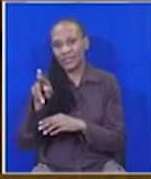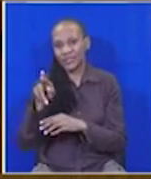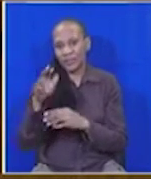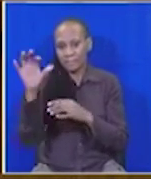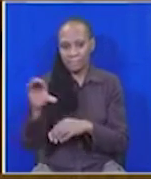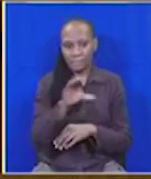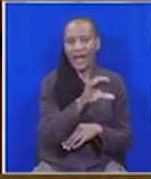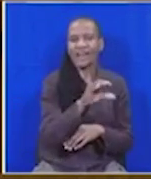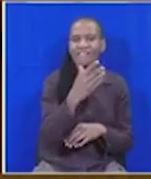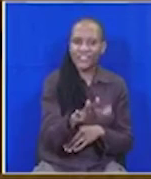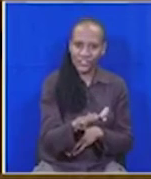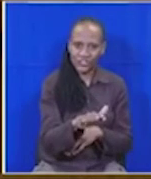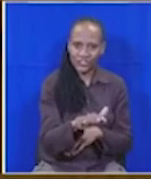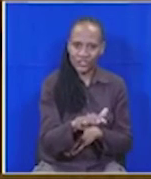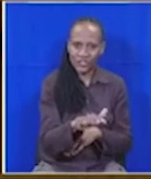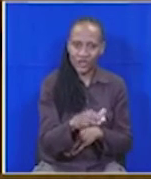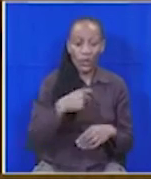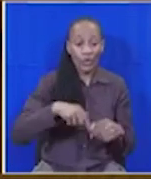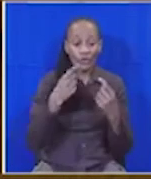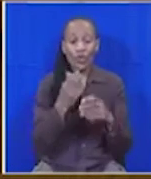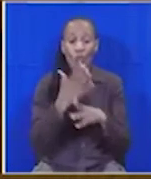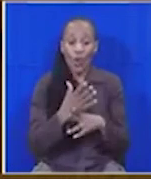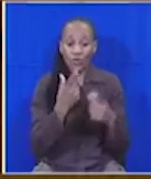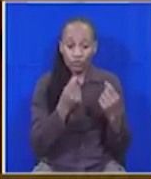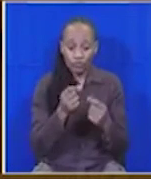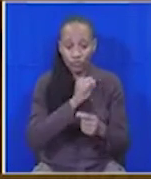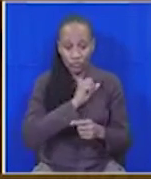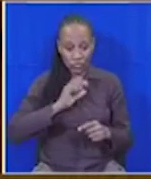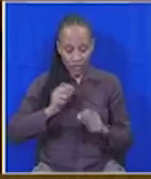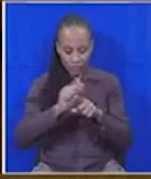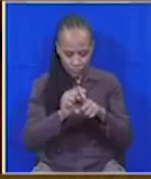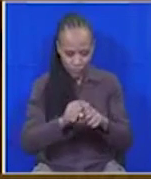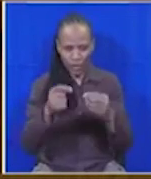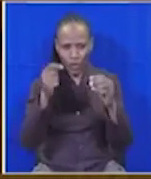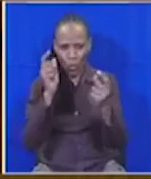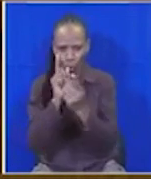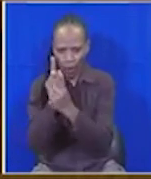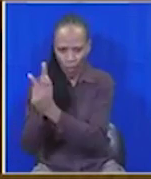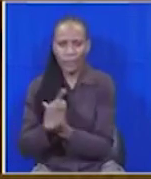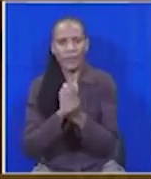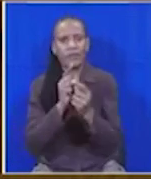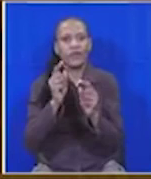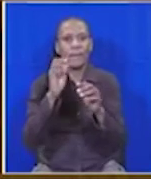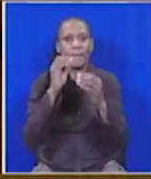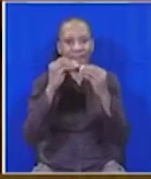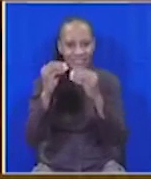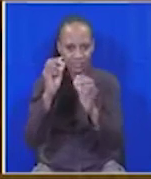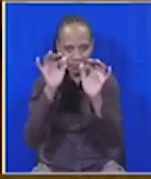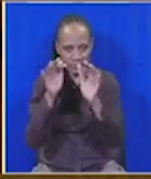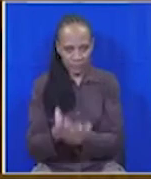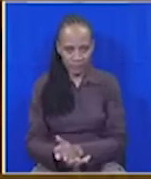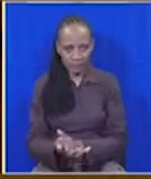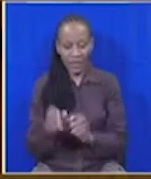complemented by mentoring by seasoned business leaders for startup business people. The task team has looked at various sectors that